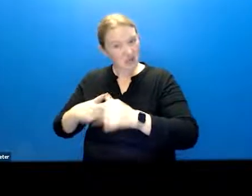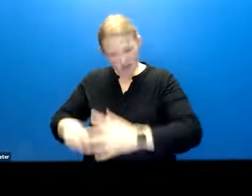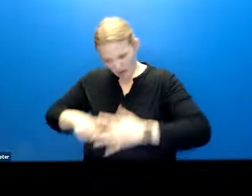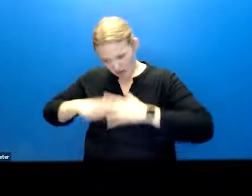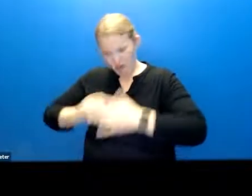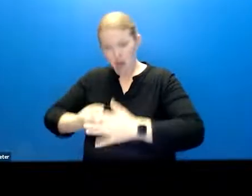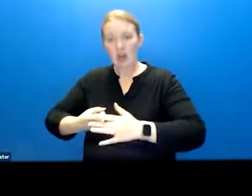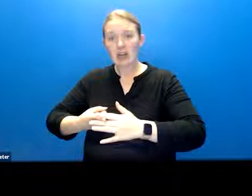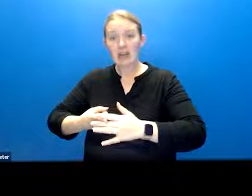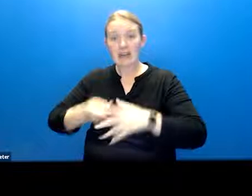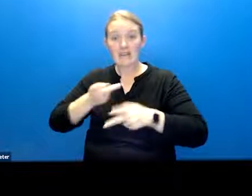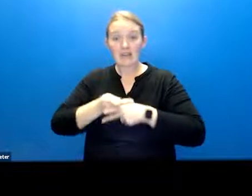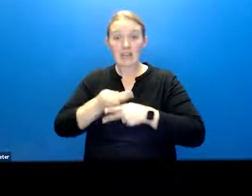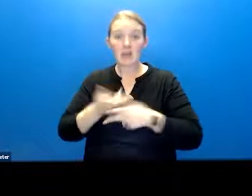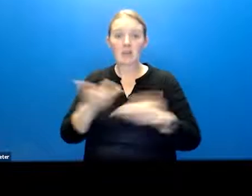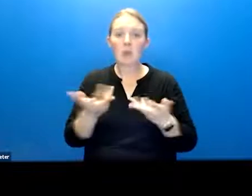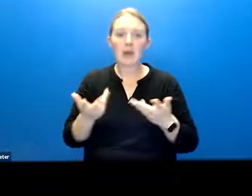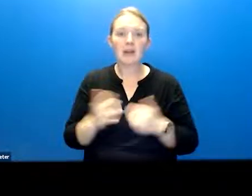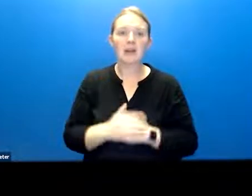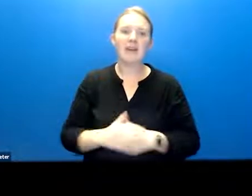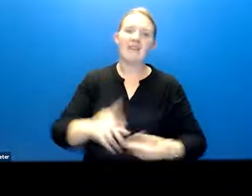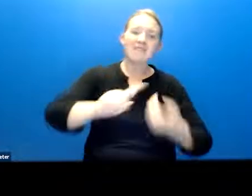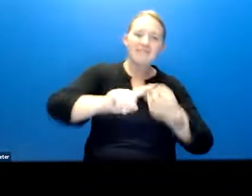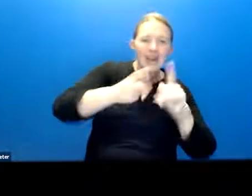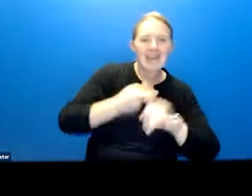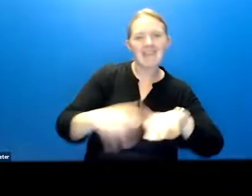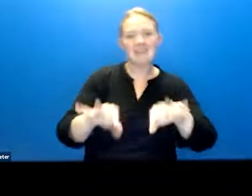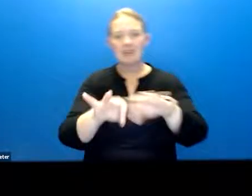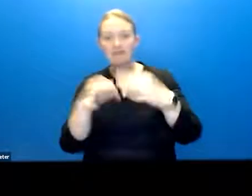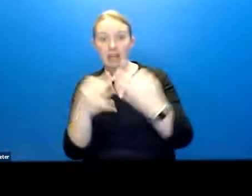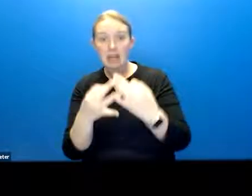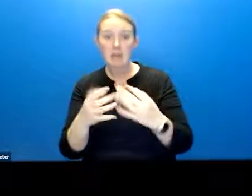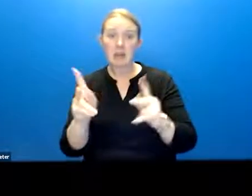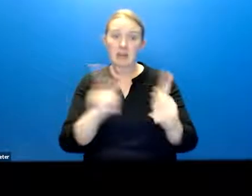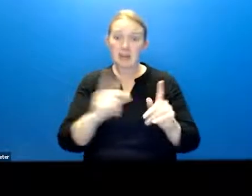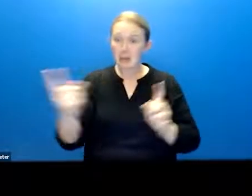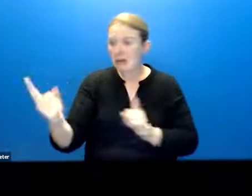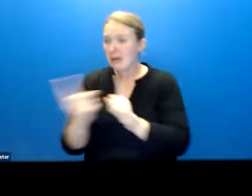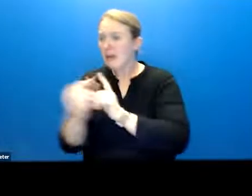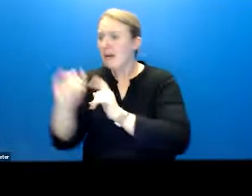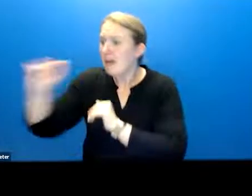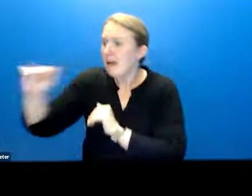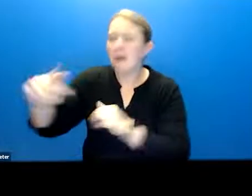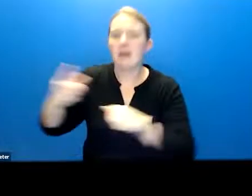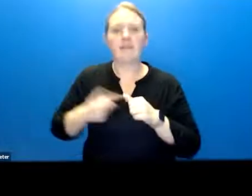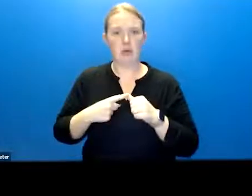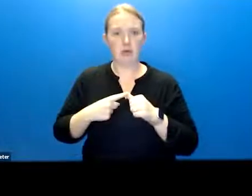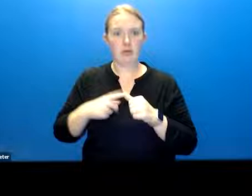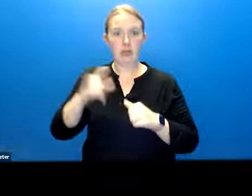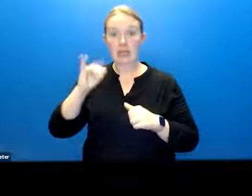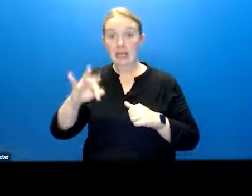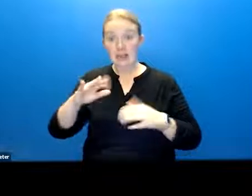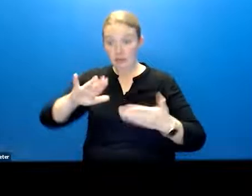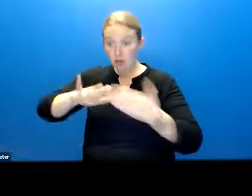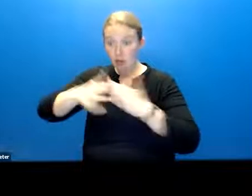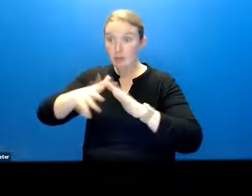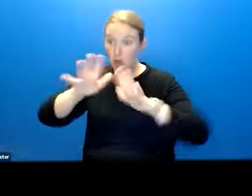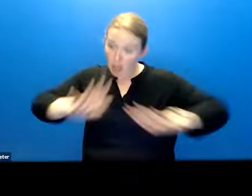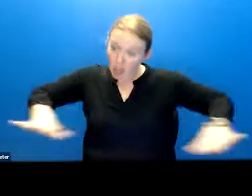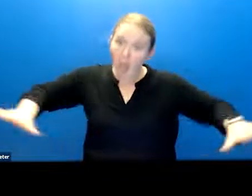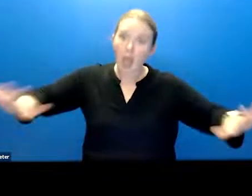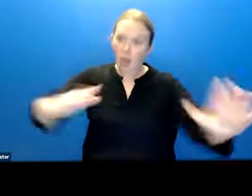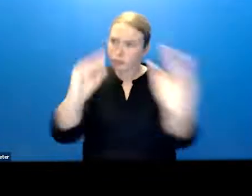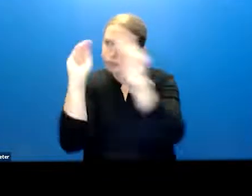It's friends. It's families. That is where people go to first. And if we're educating the community